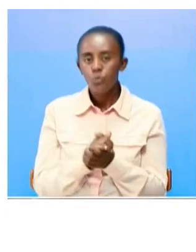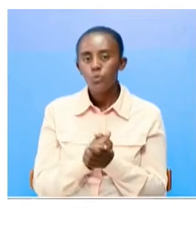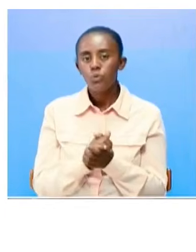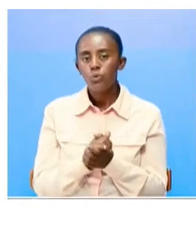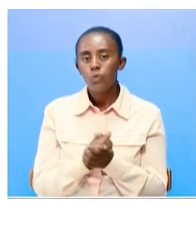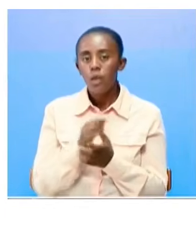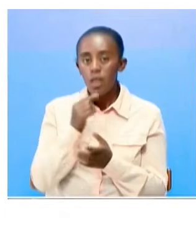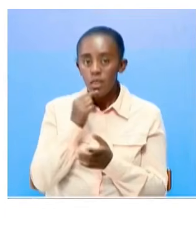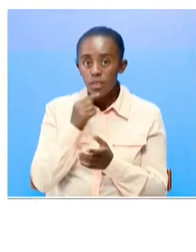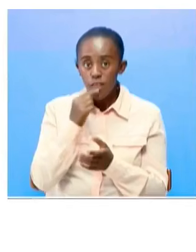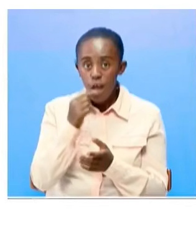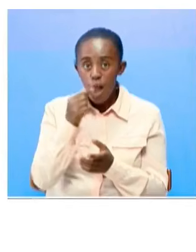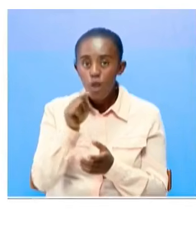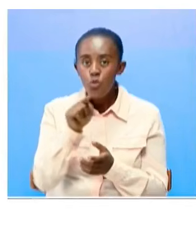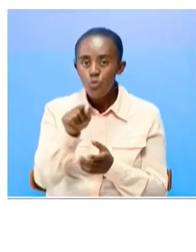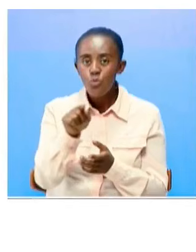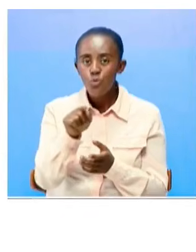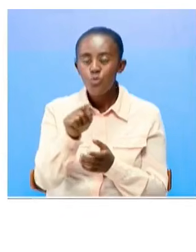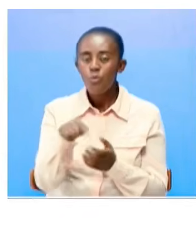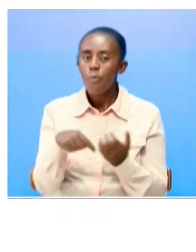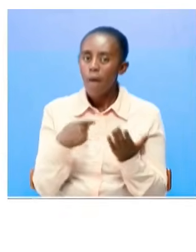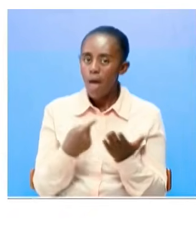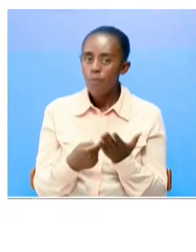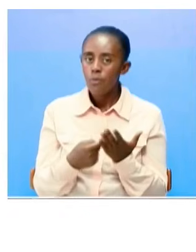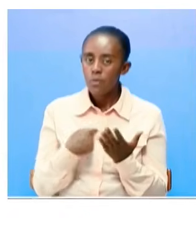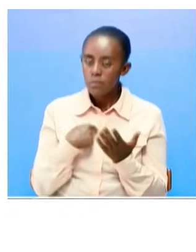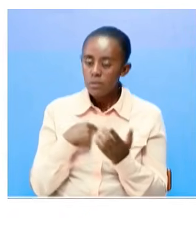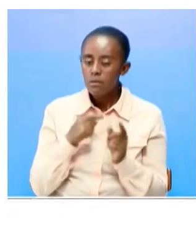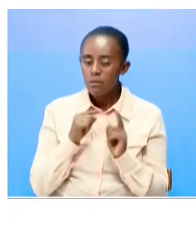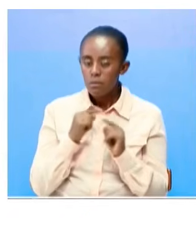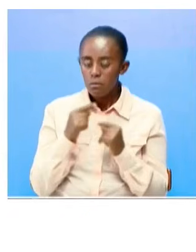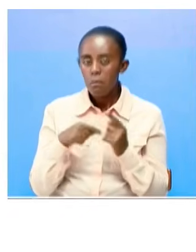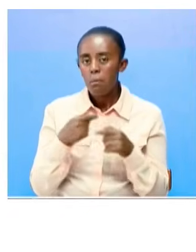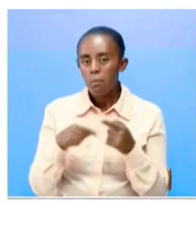tell you about,